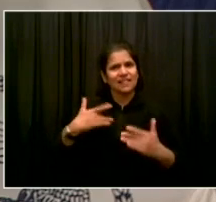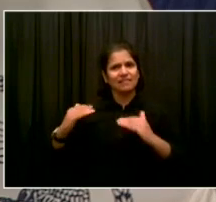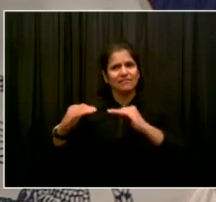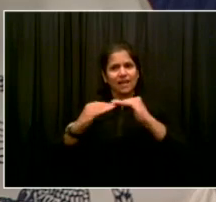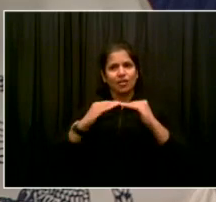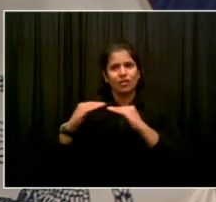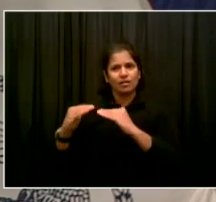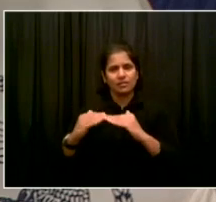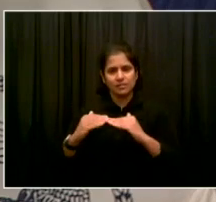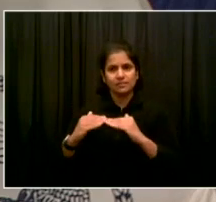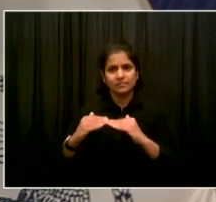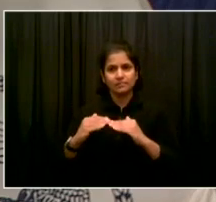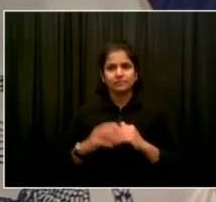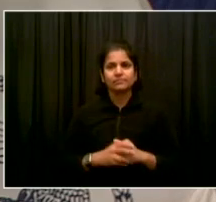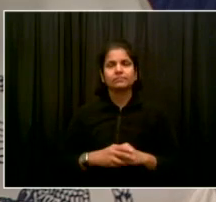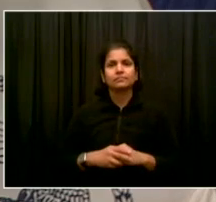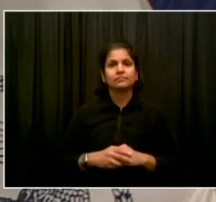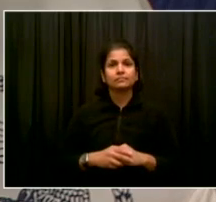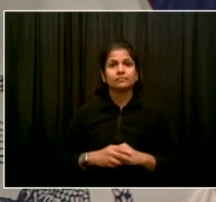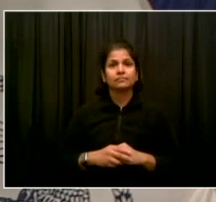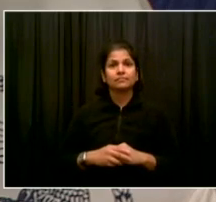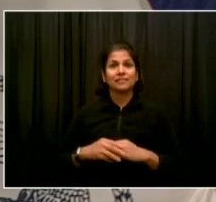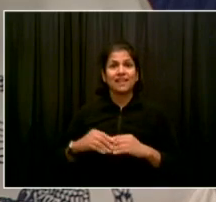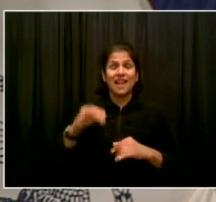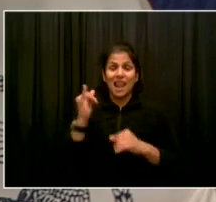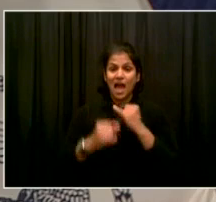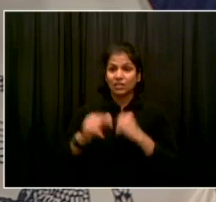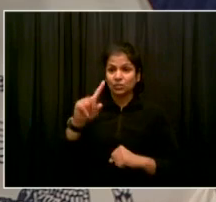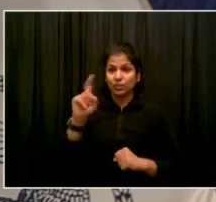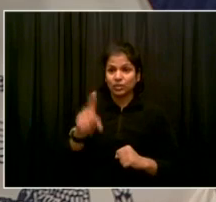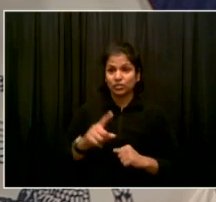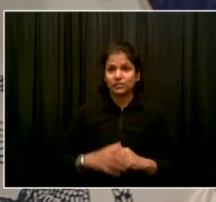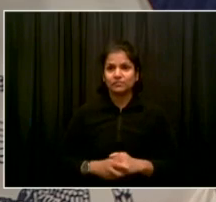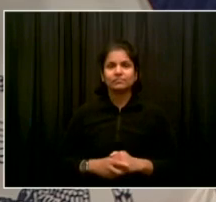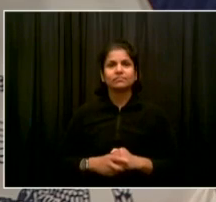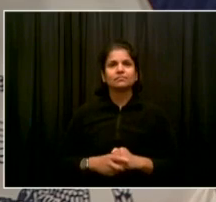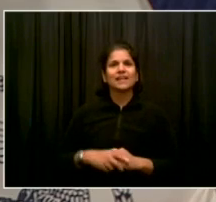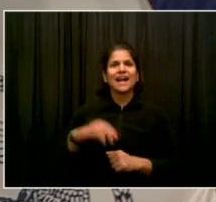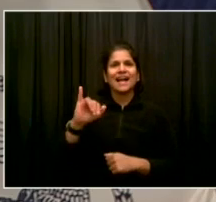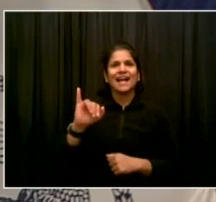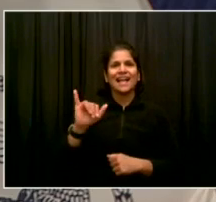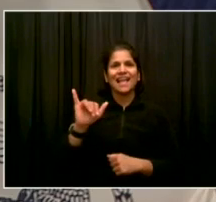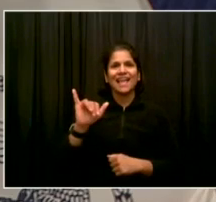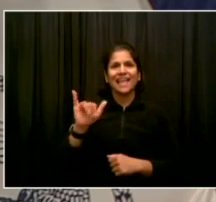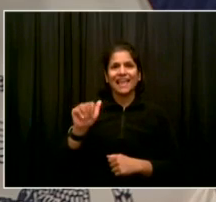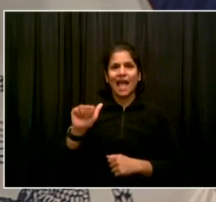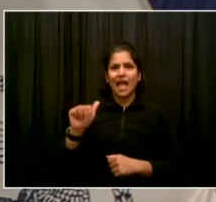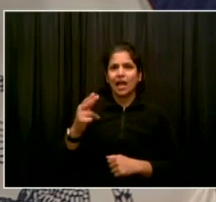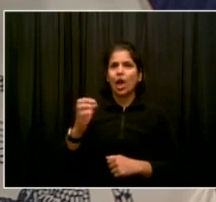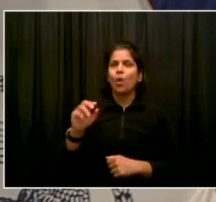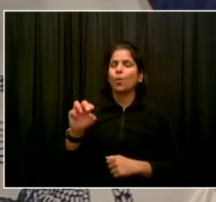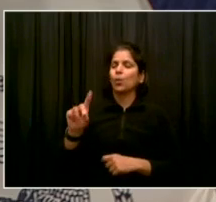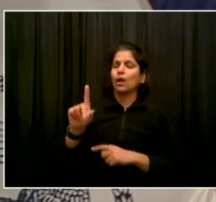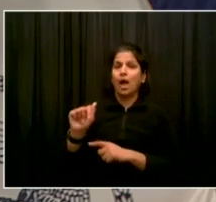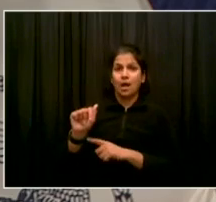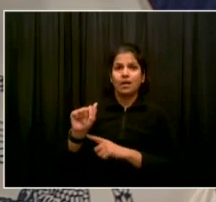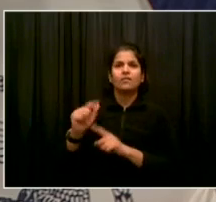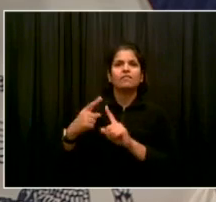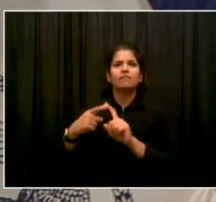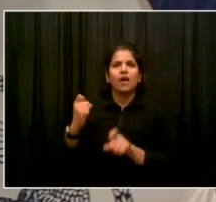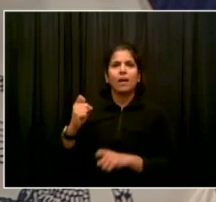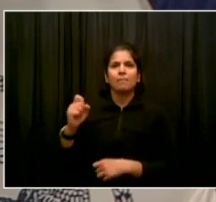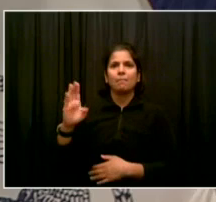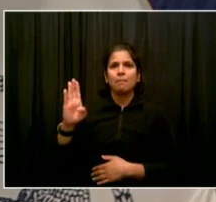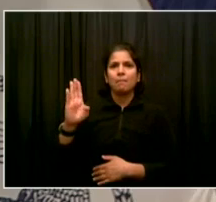Last question for today goes to Yehudit from Borough Park 24 News. Morning, Mr. Mayor. How are you? I'm doing well, Yehudit.